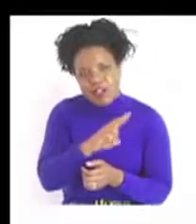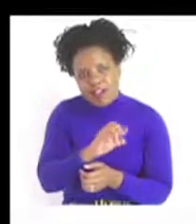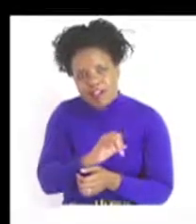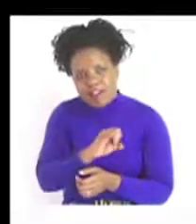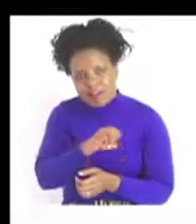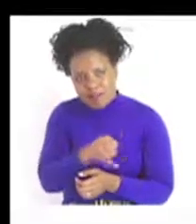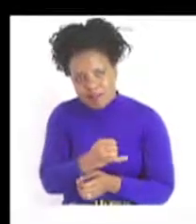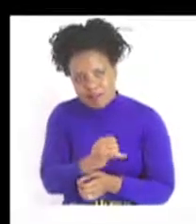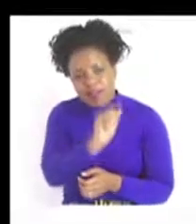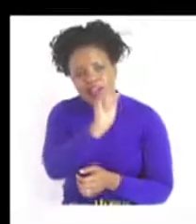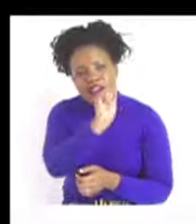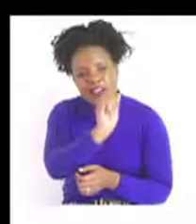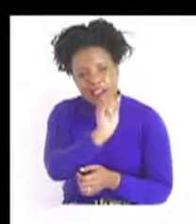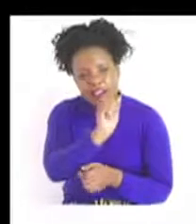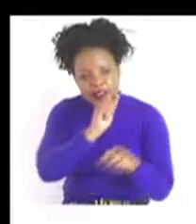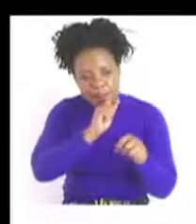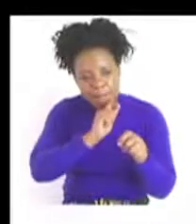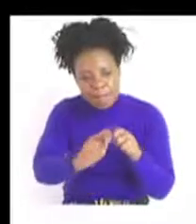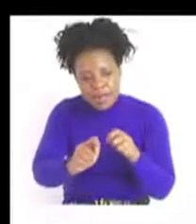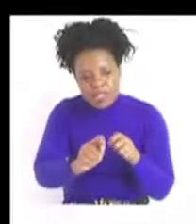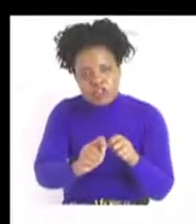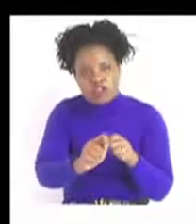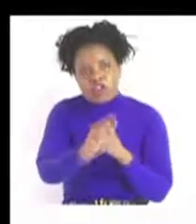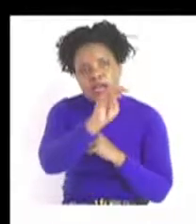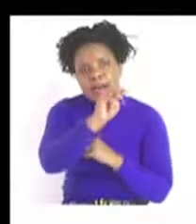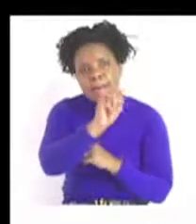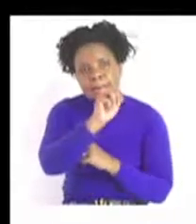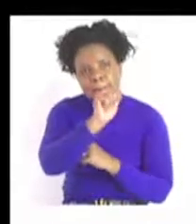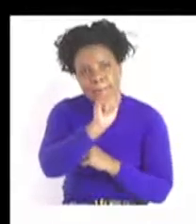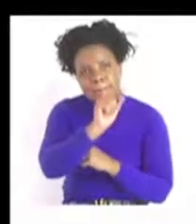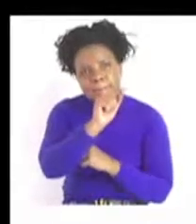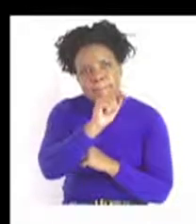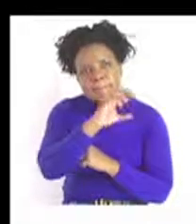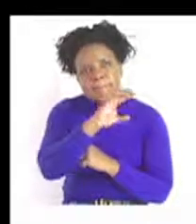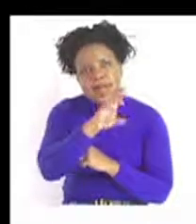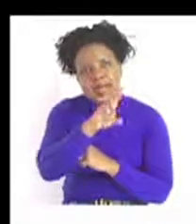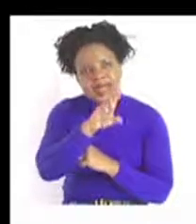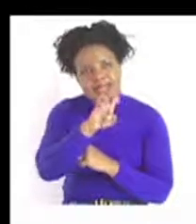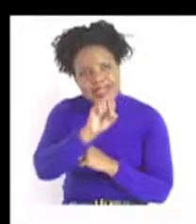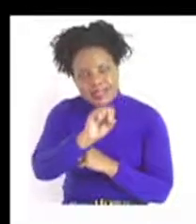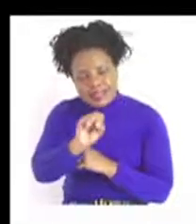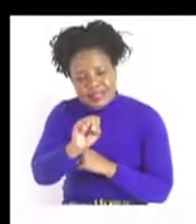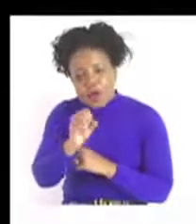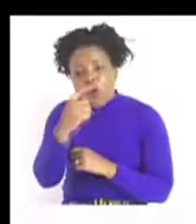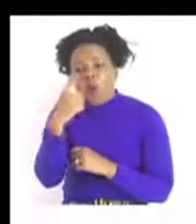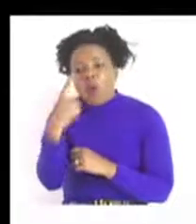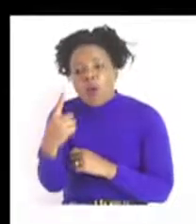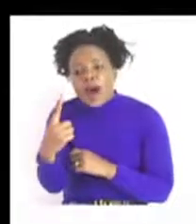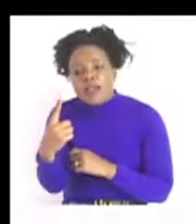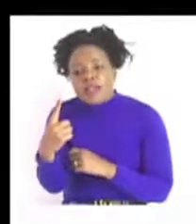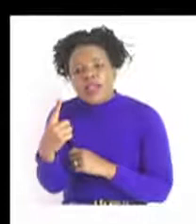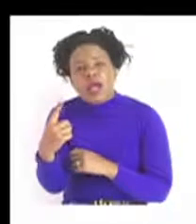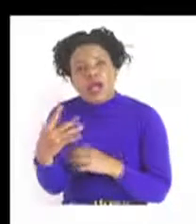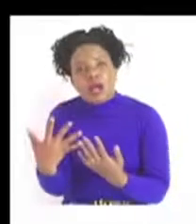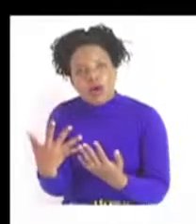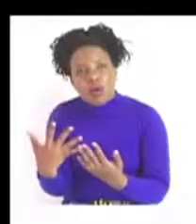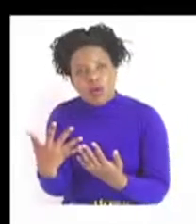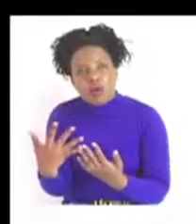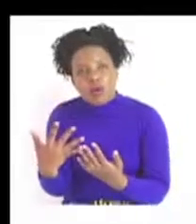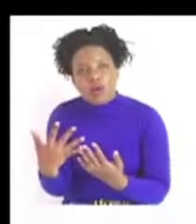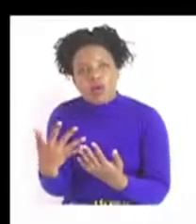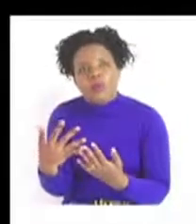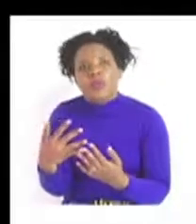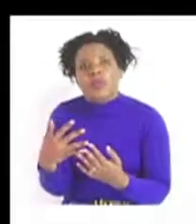The first one there, A, matches. That's what the other children have bought. Tia